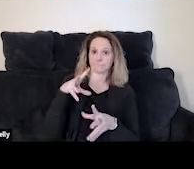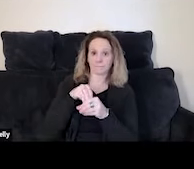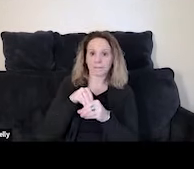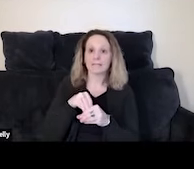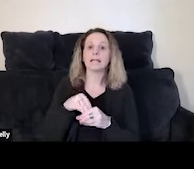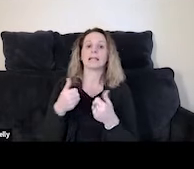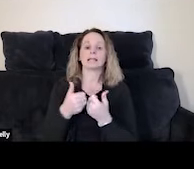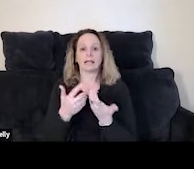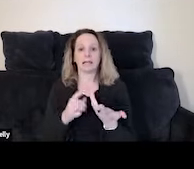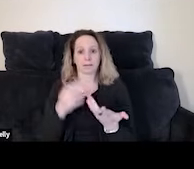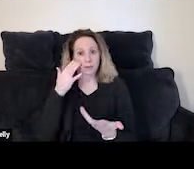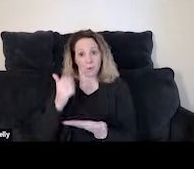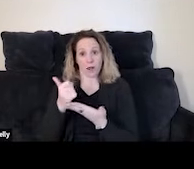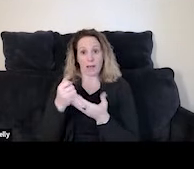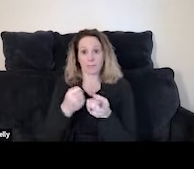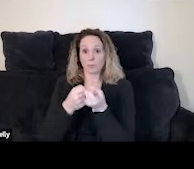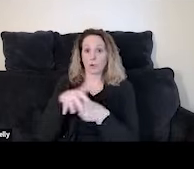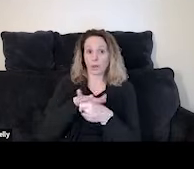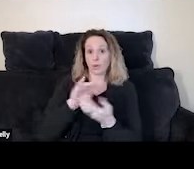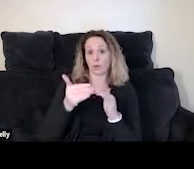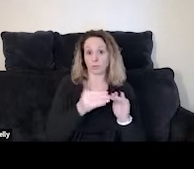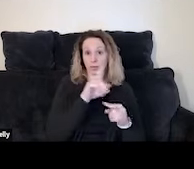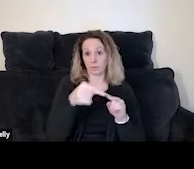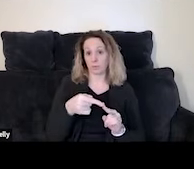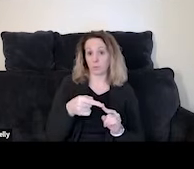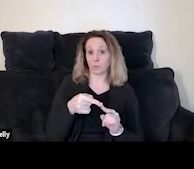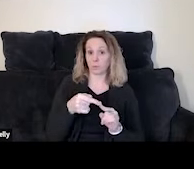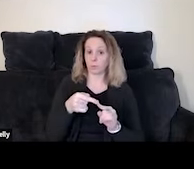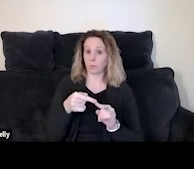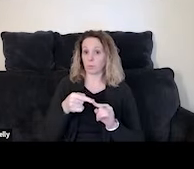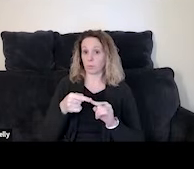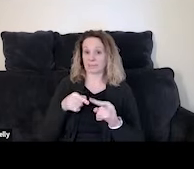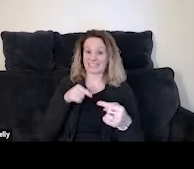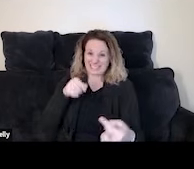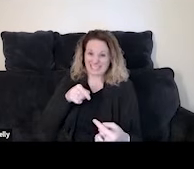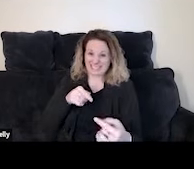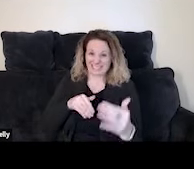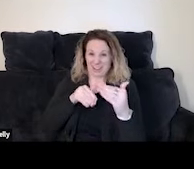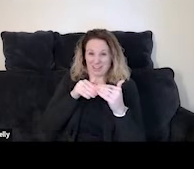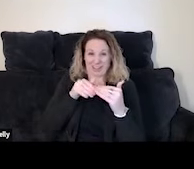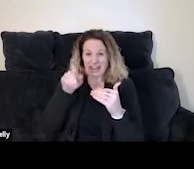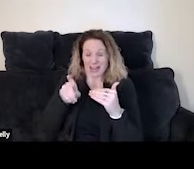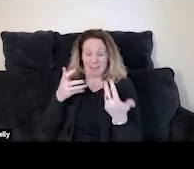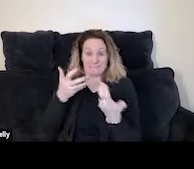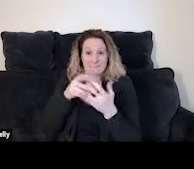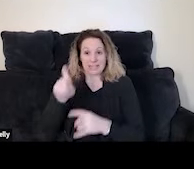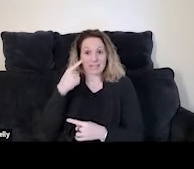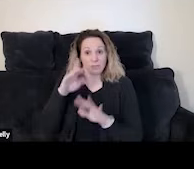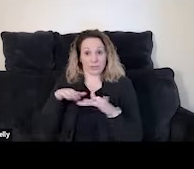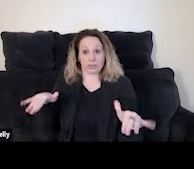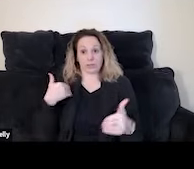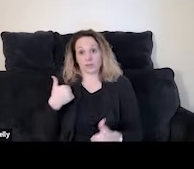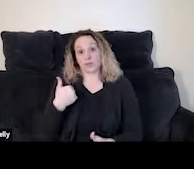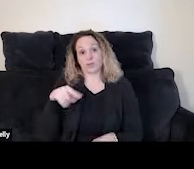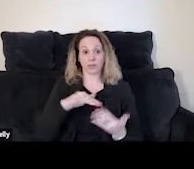in the game, to help support local communities when they reach a point where they're really struggling to meet the needs of the children and youth in